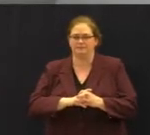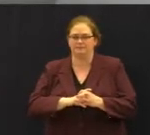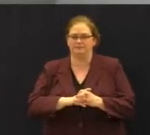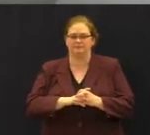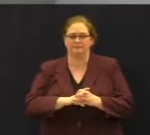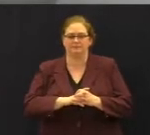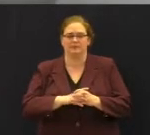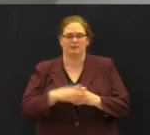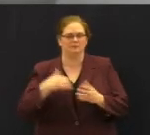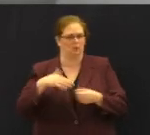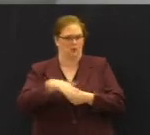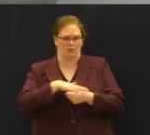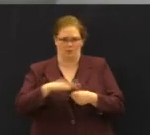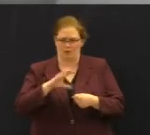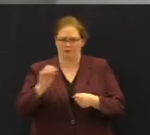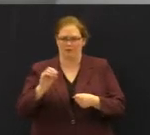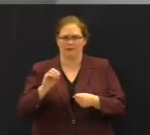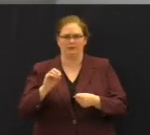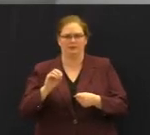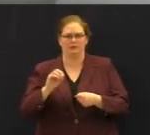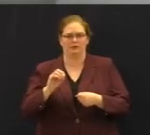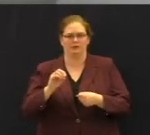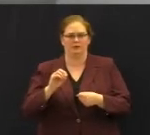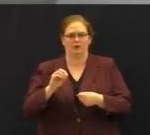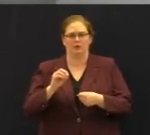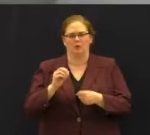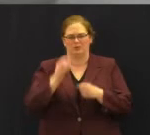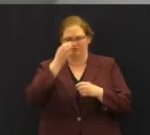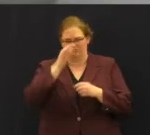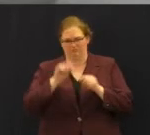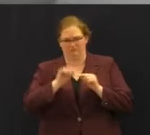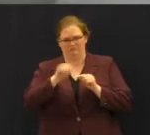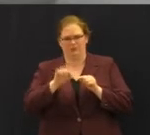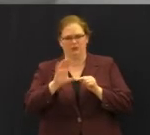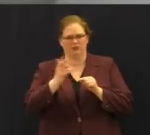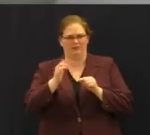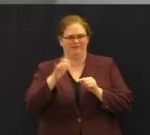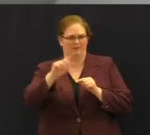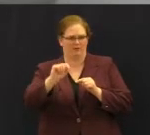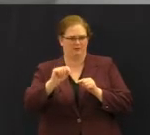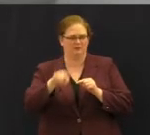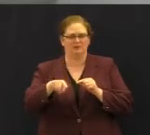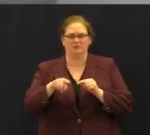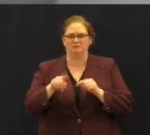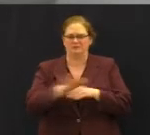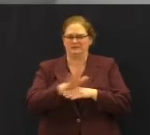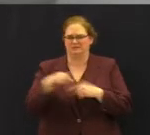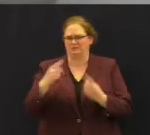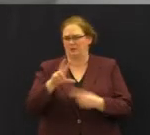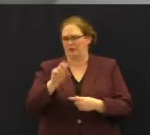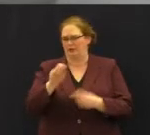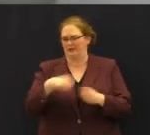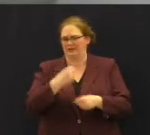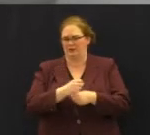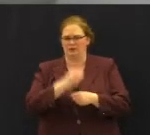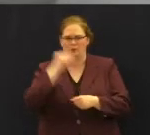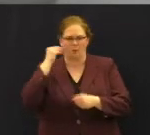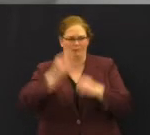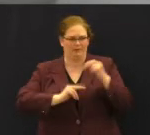We are a local company based outside of Chalfont, and we've been in business for about 30 years in the home building